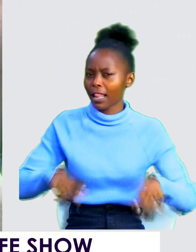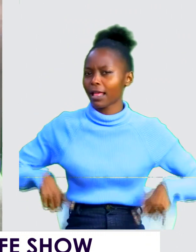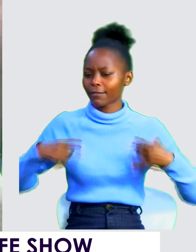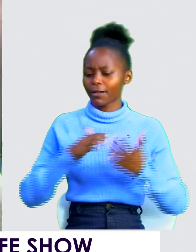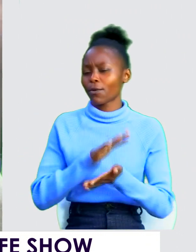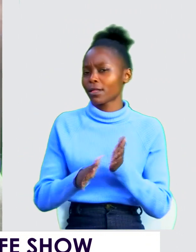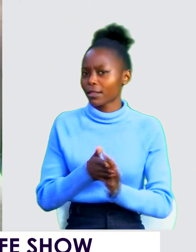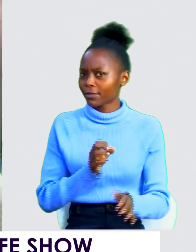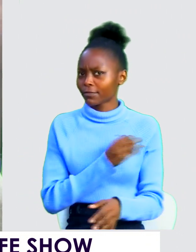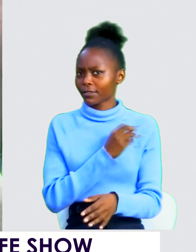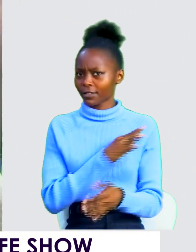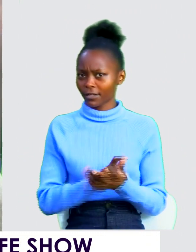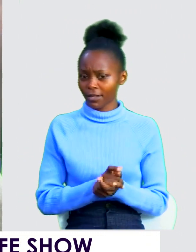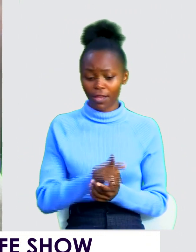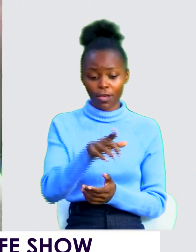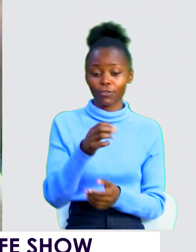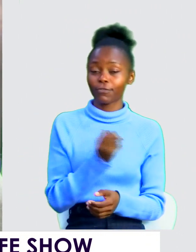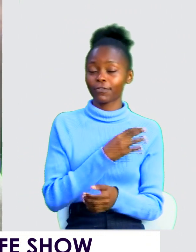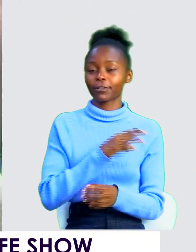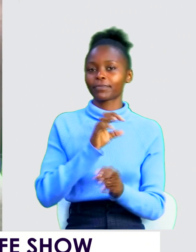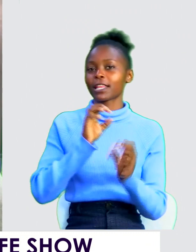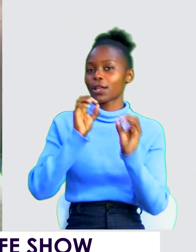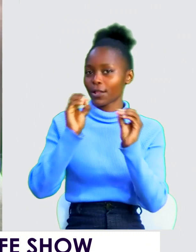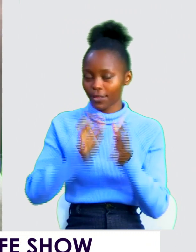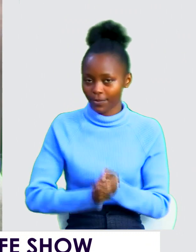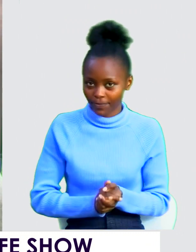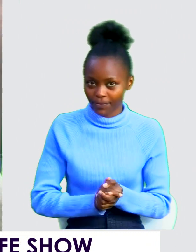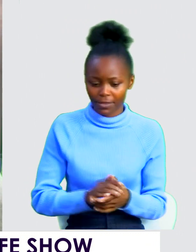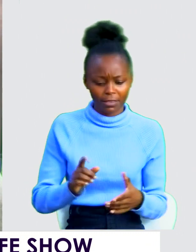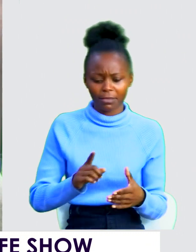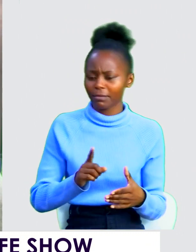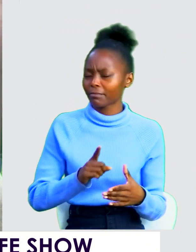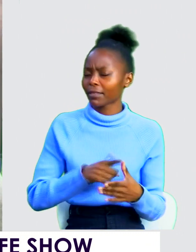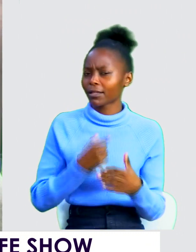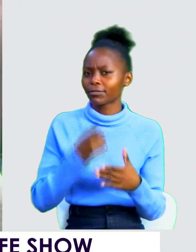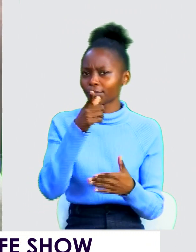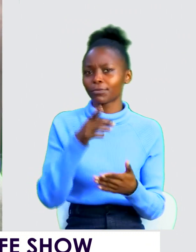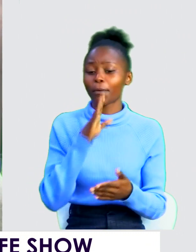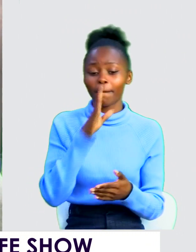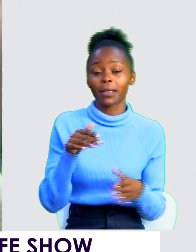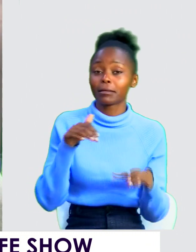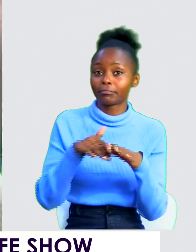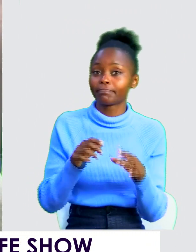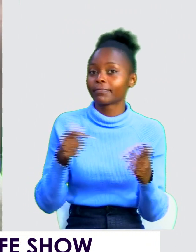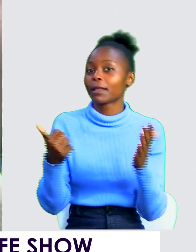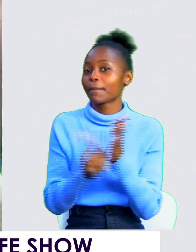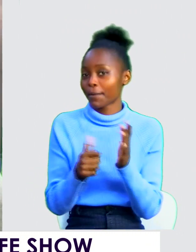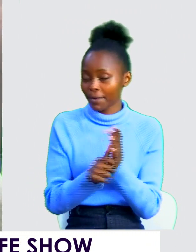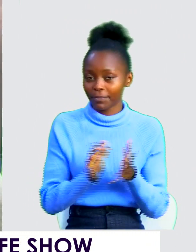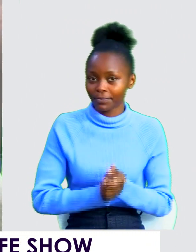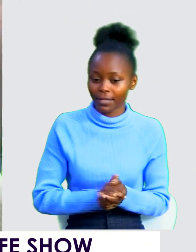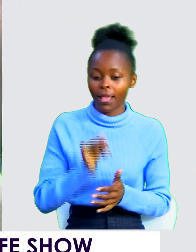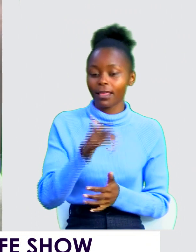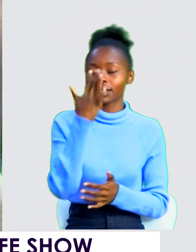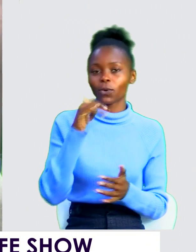you would fear nothing. And then you would be in trouble. That is why, as I speak